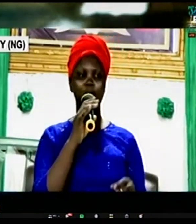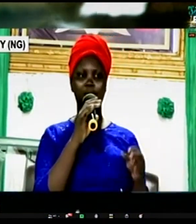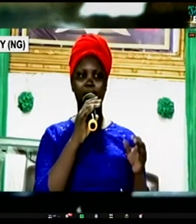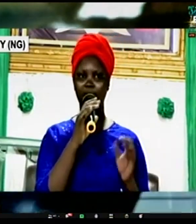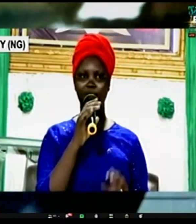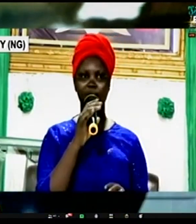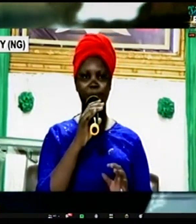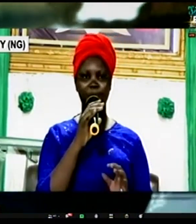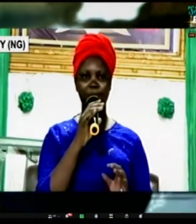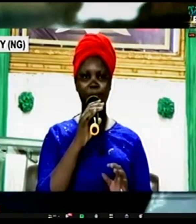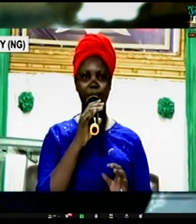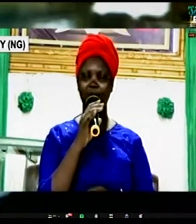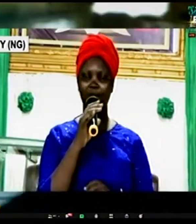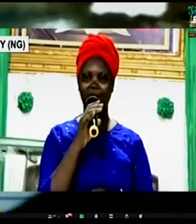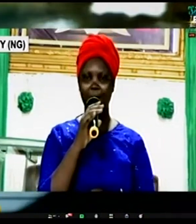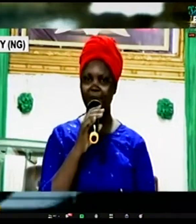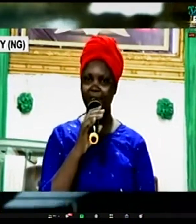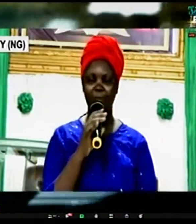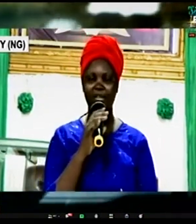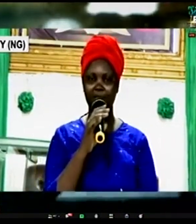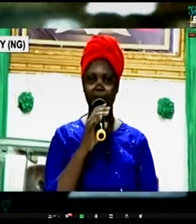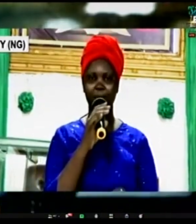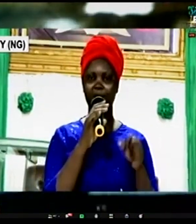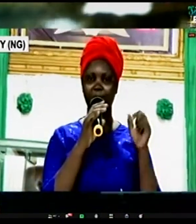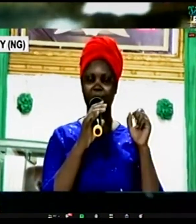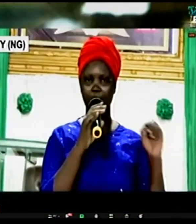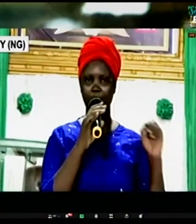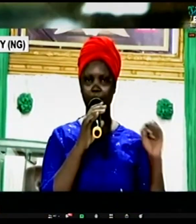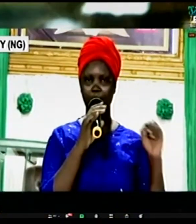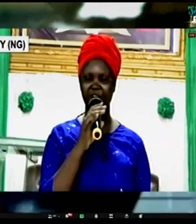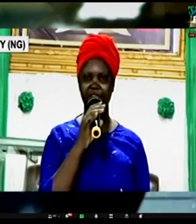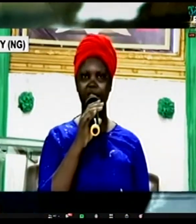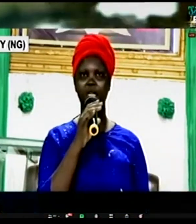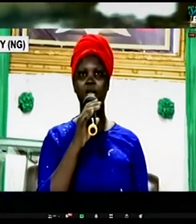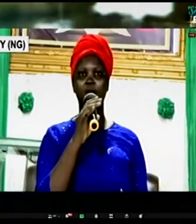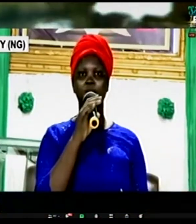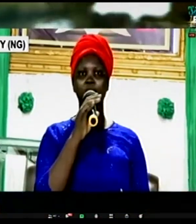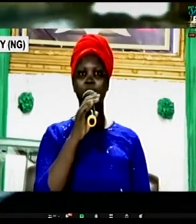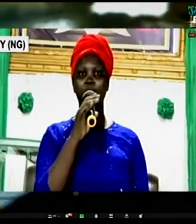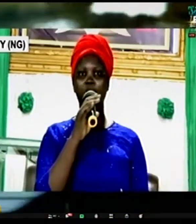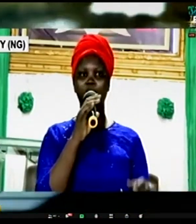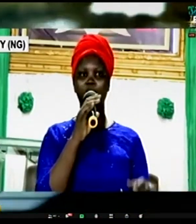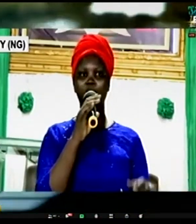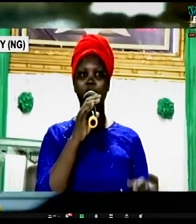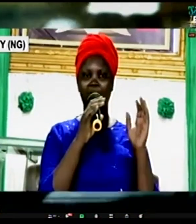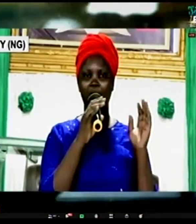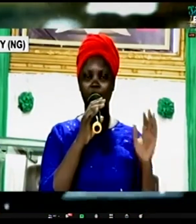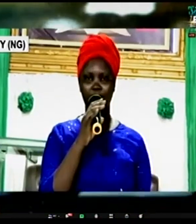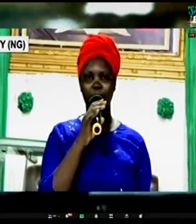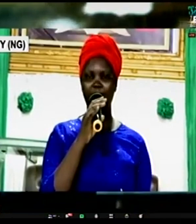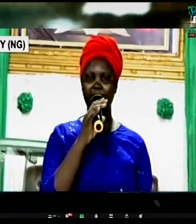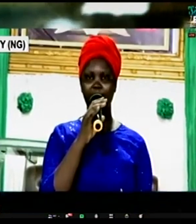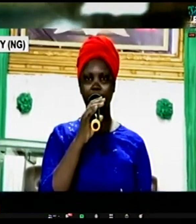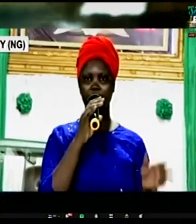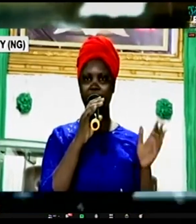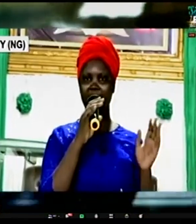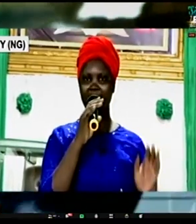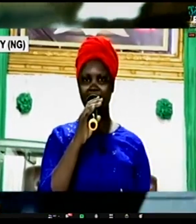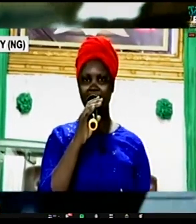And if the pain, if I press the place, the pain will increase. But